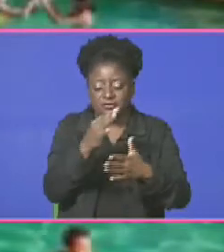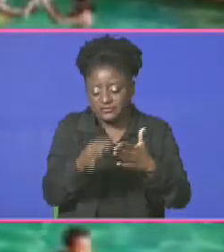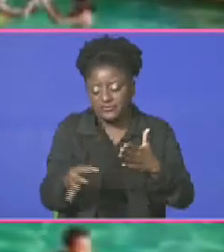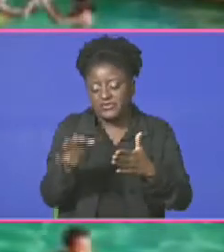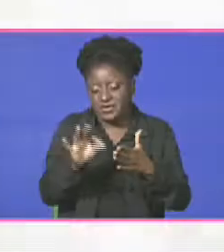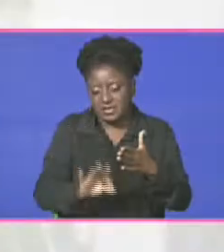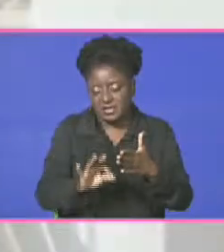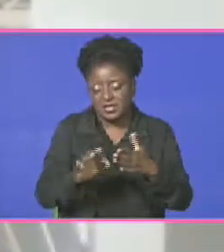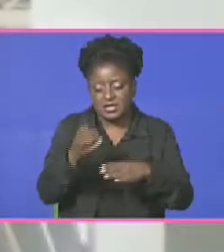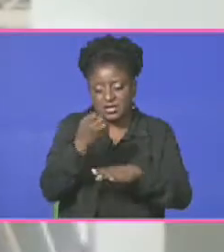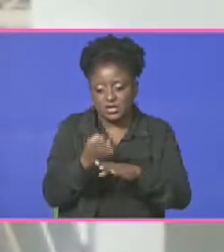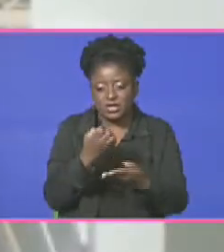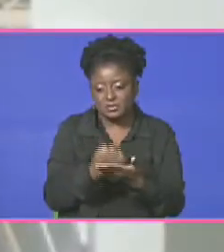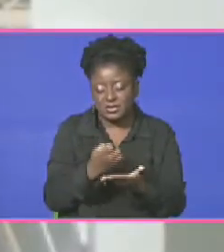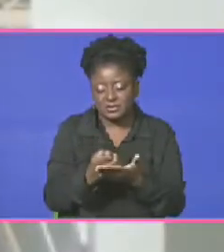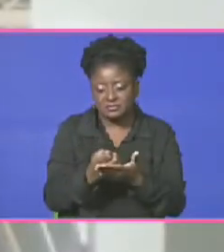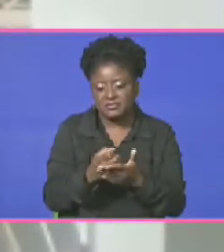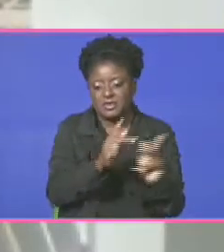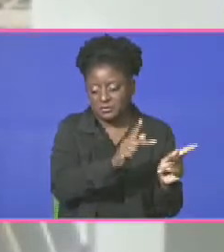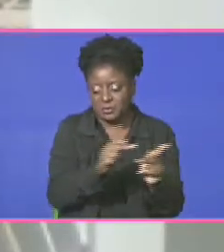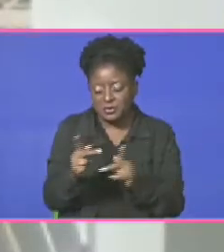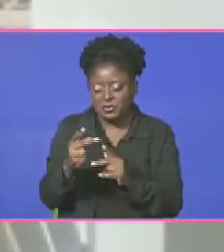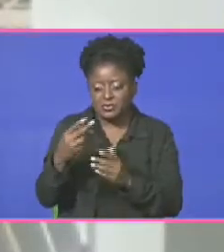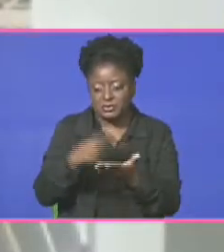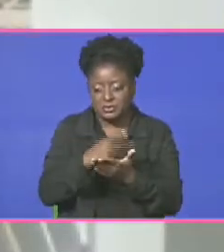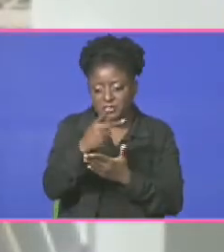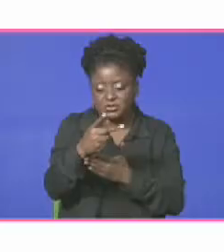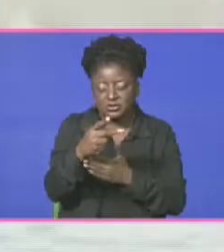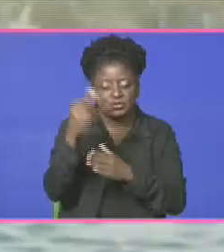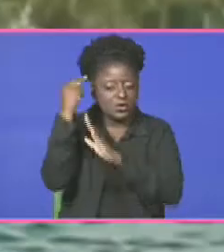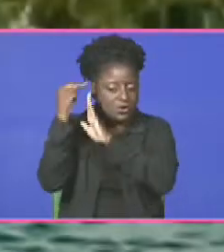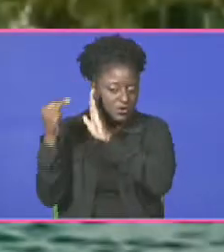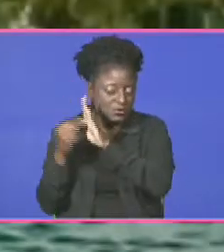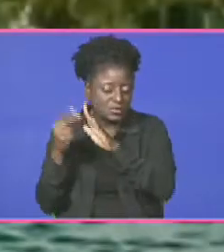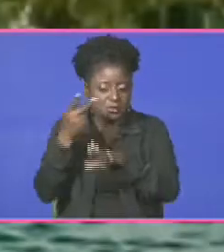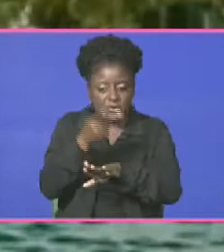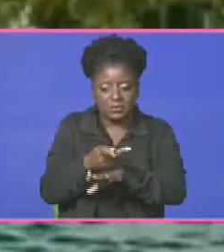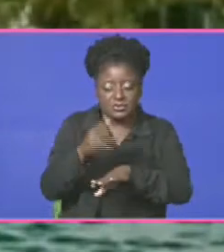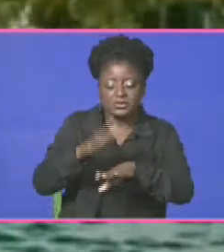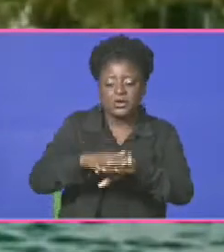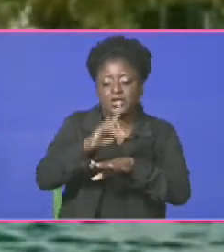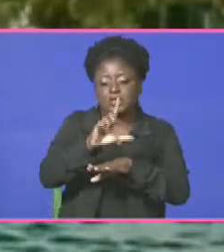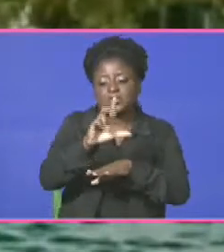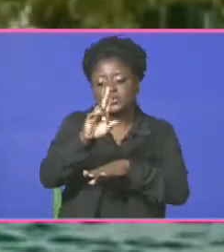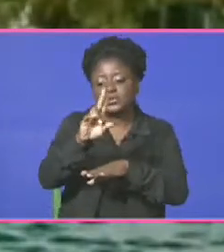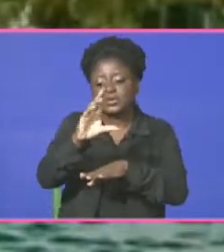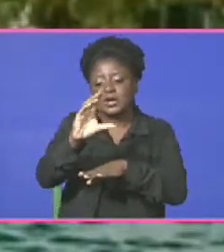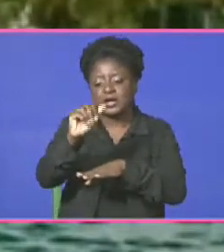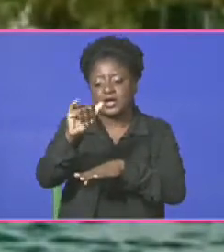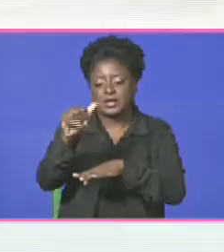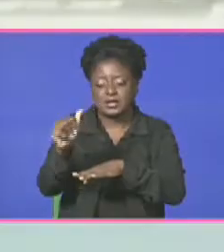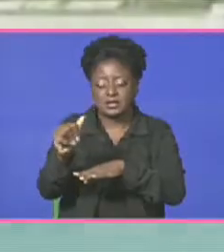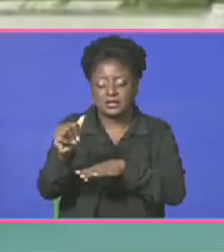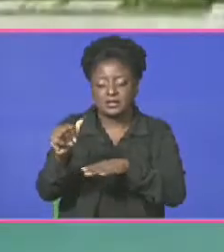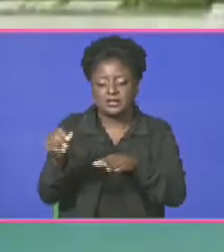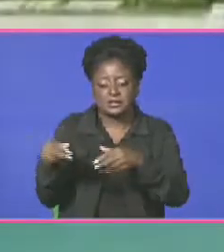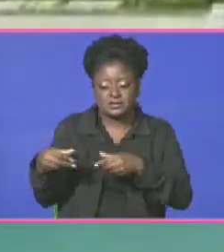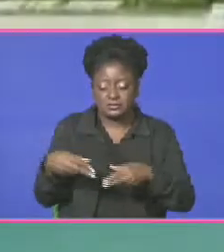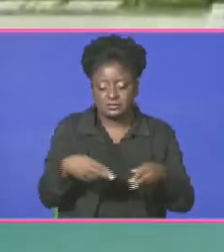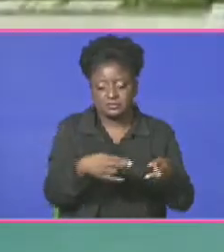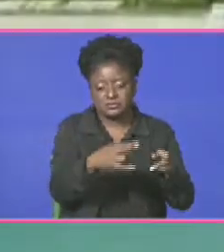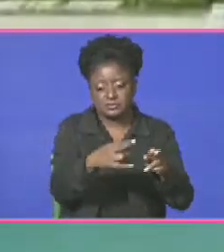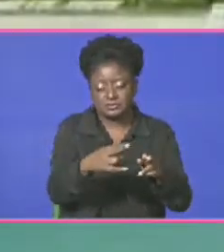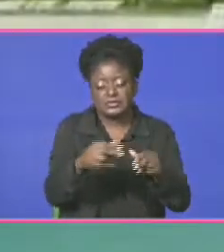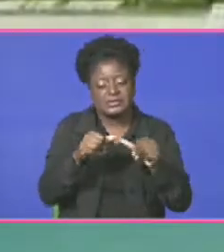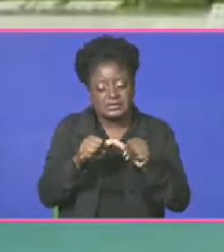Bahama through the proposed purchase of hotel properties on the Lucaya Strip. But there is still concern on whether or not